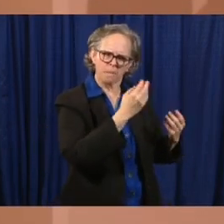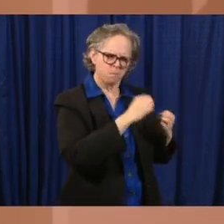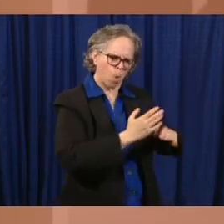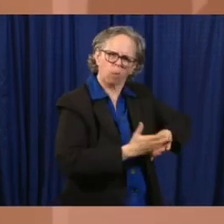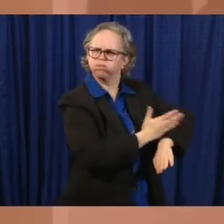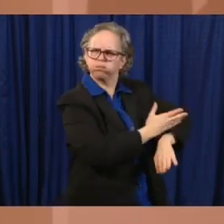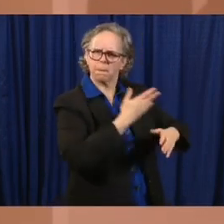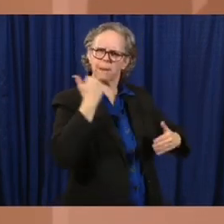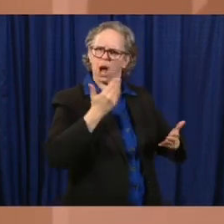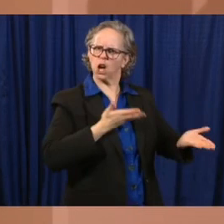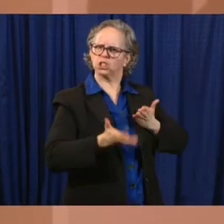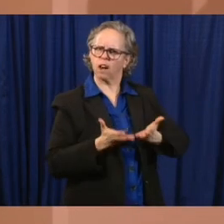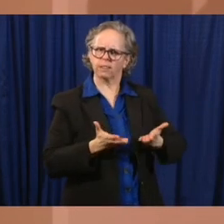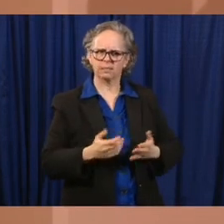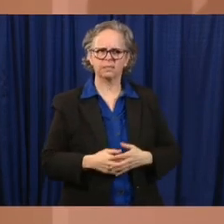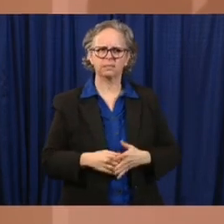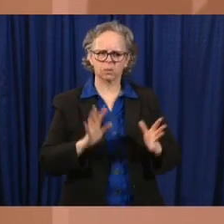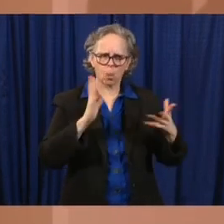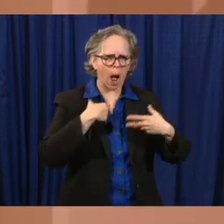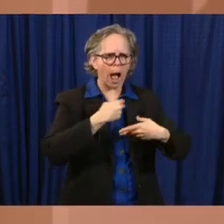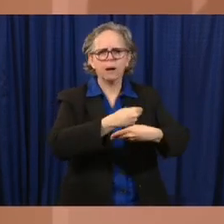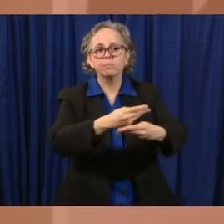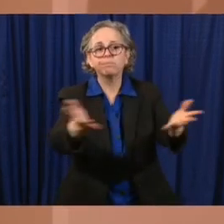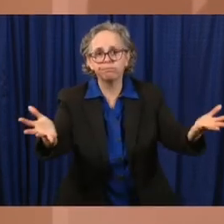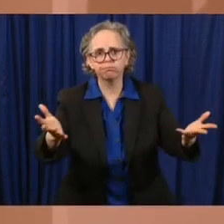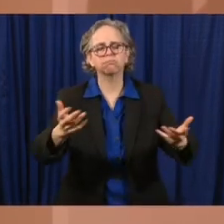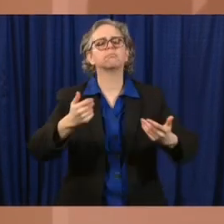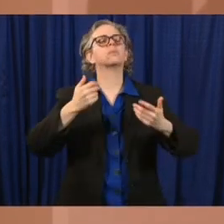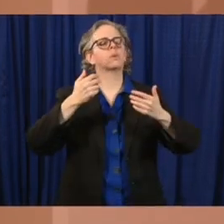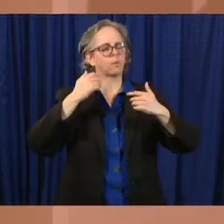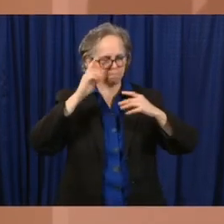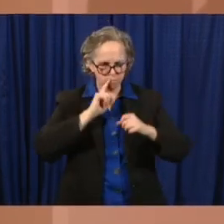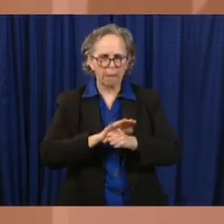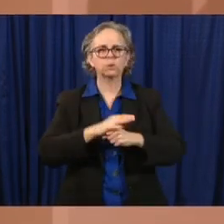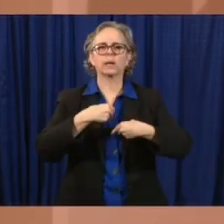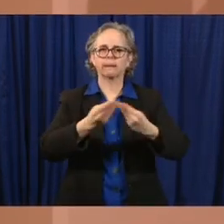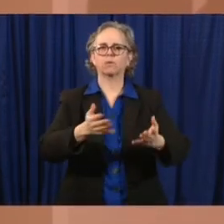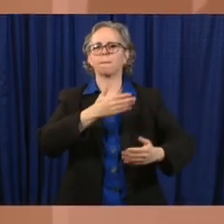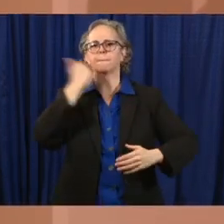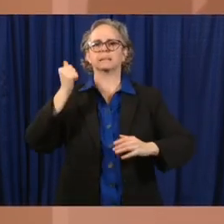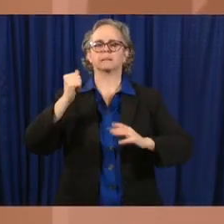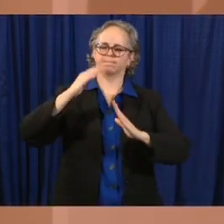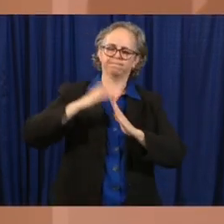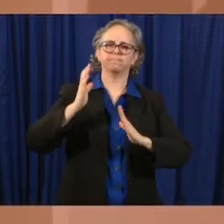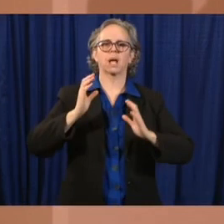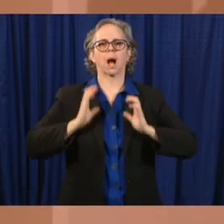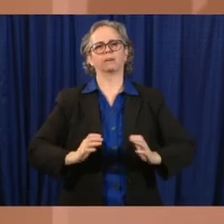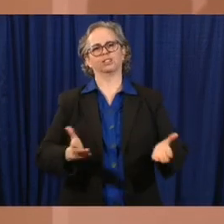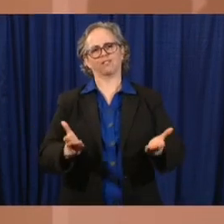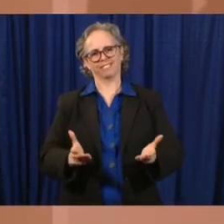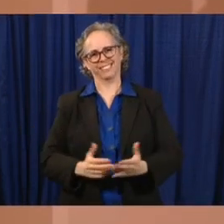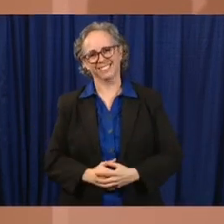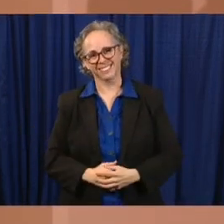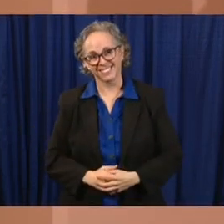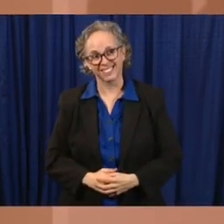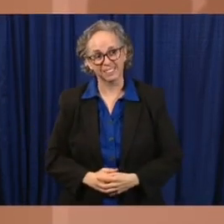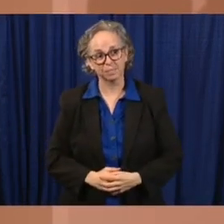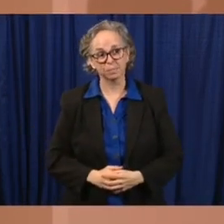certainty and better customer service as we work through this. Additionally, it is worth noting that as of